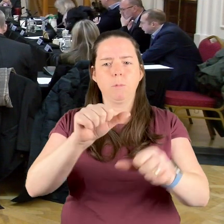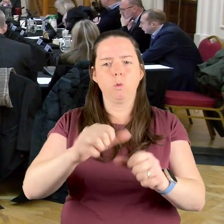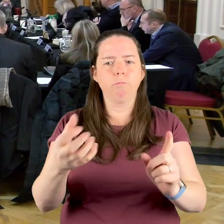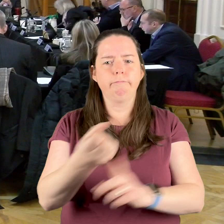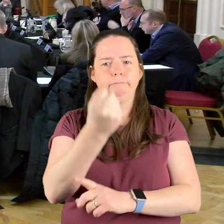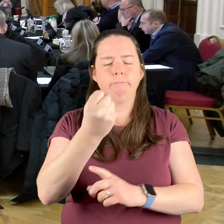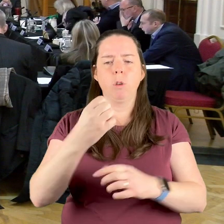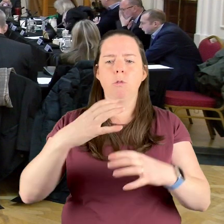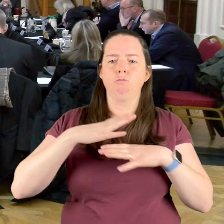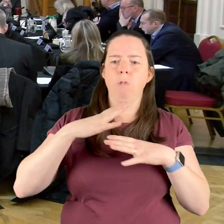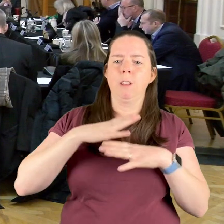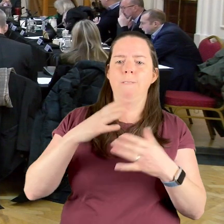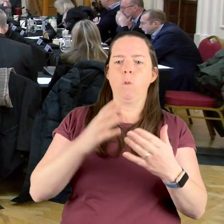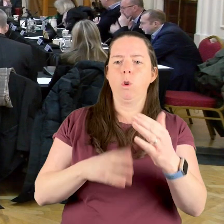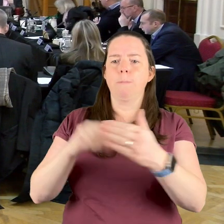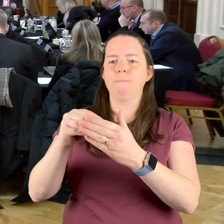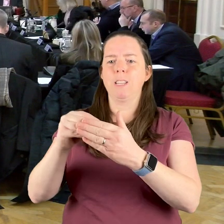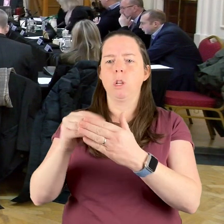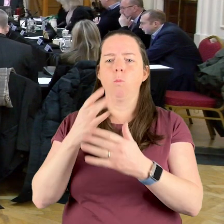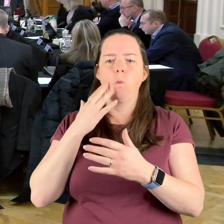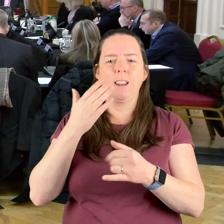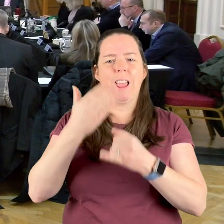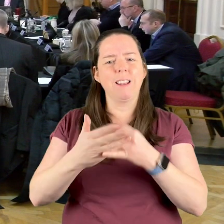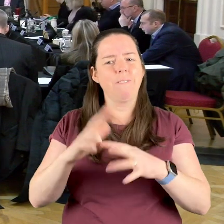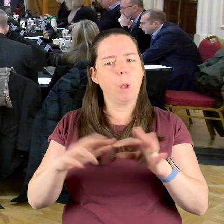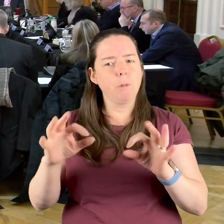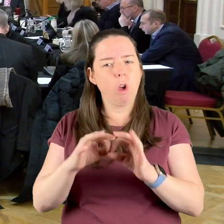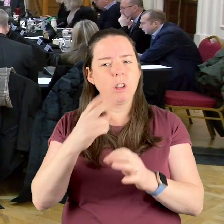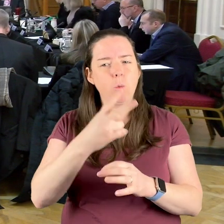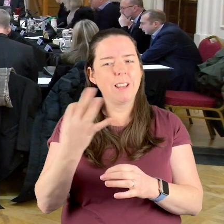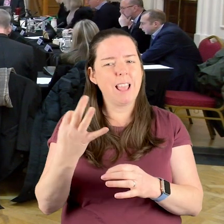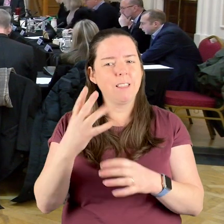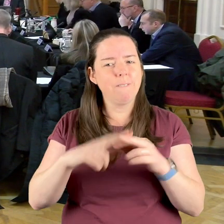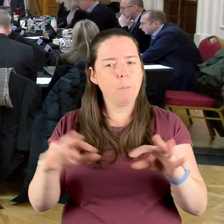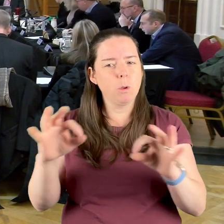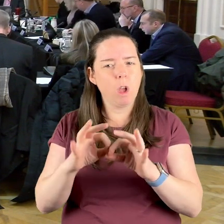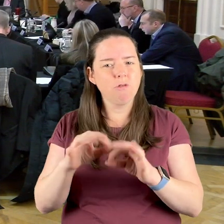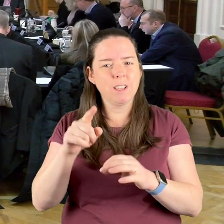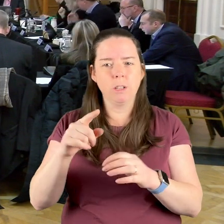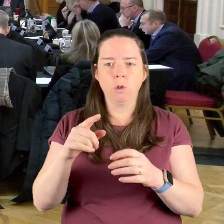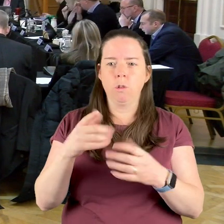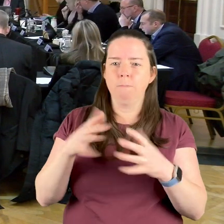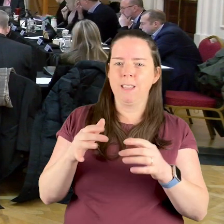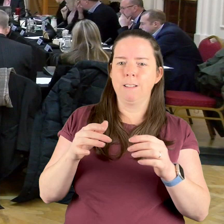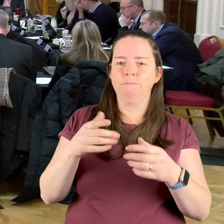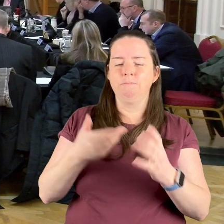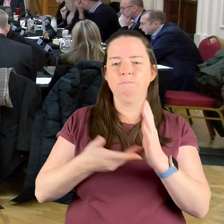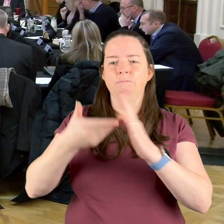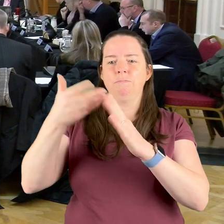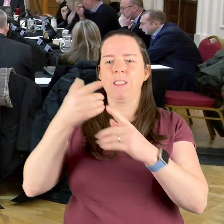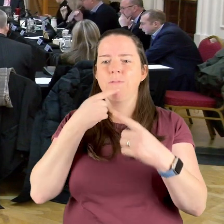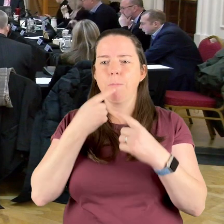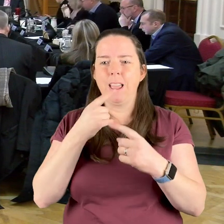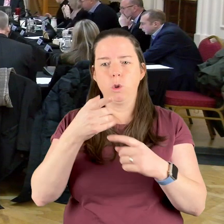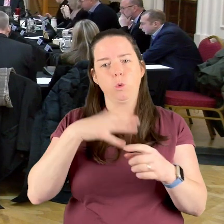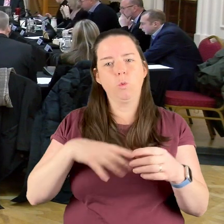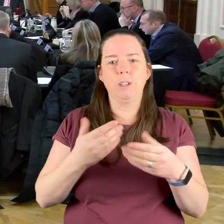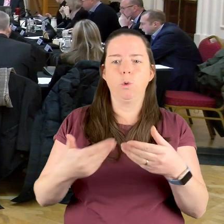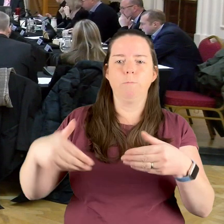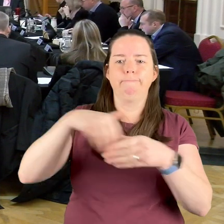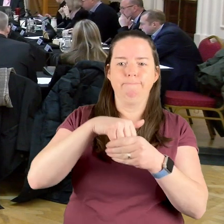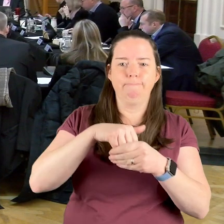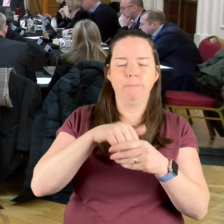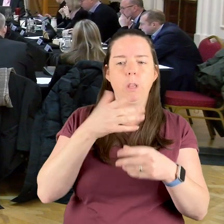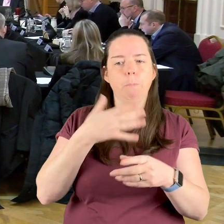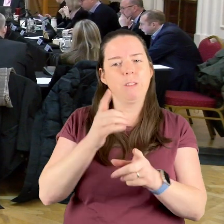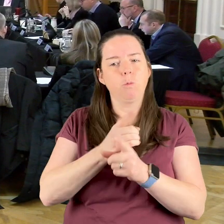complete this in preparation for submission at the end of February, 28th of February. You've outlined